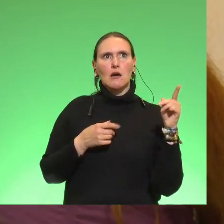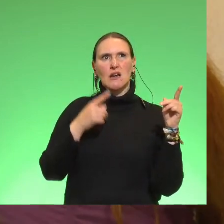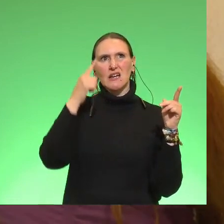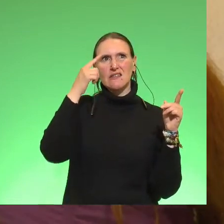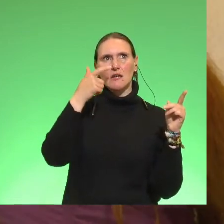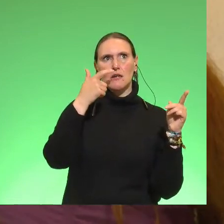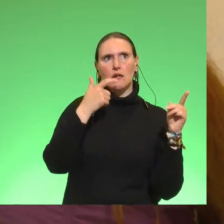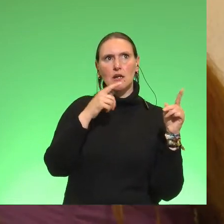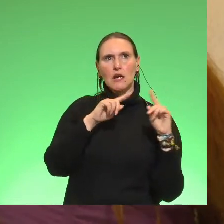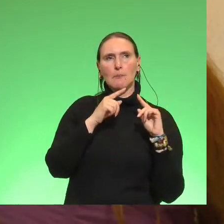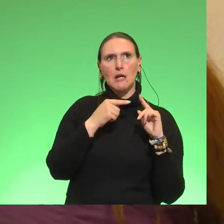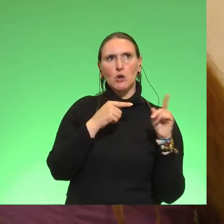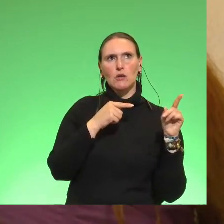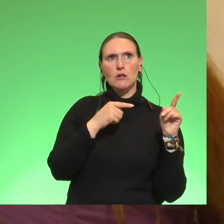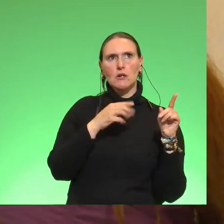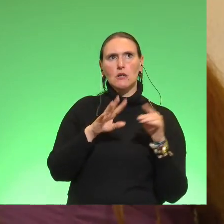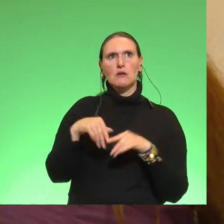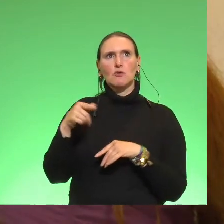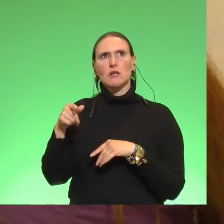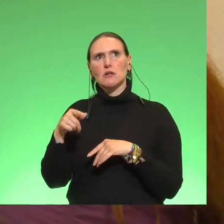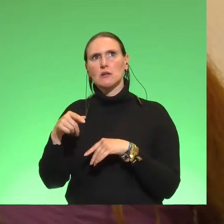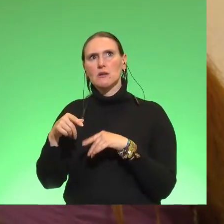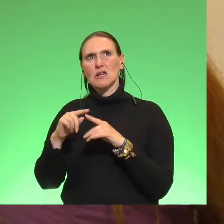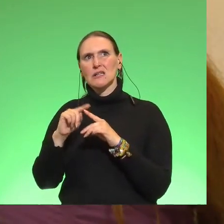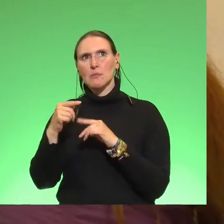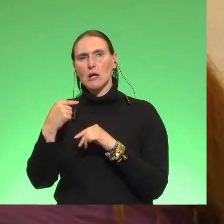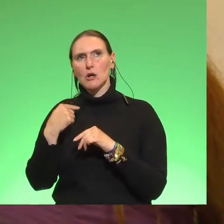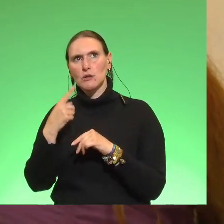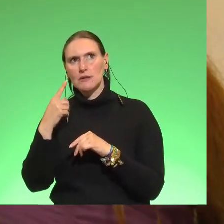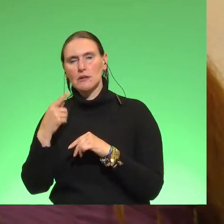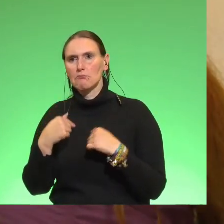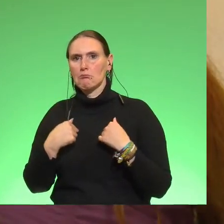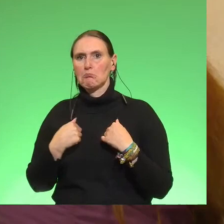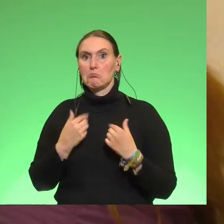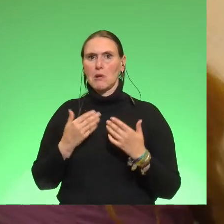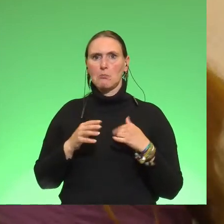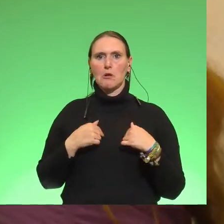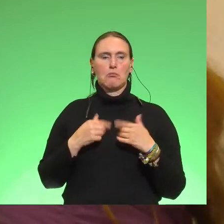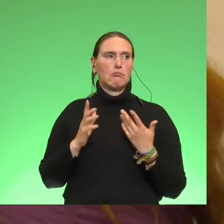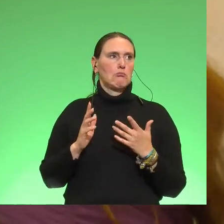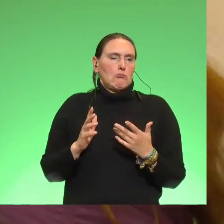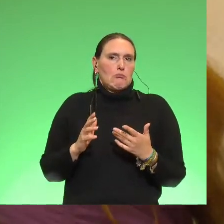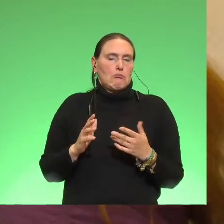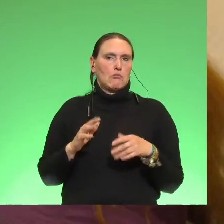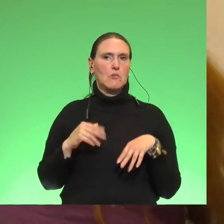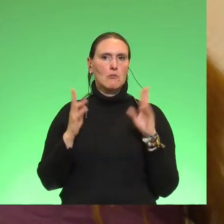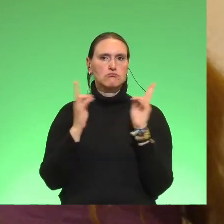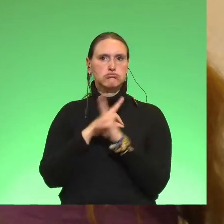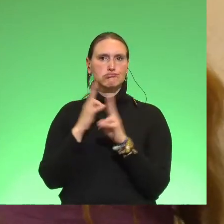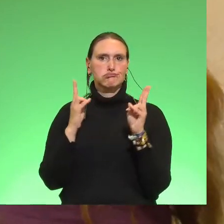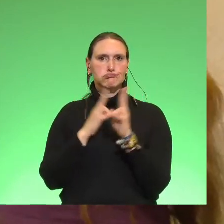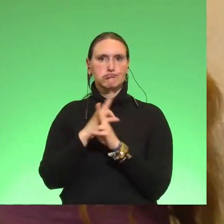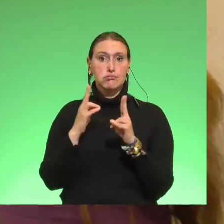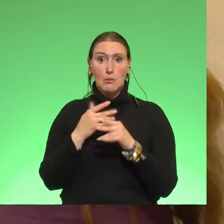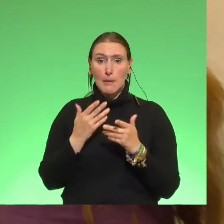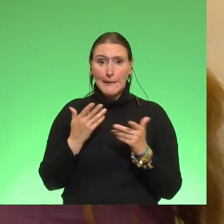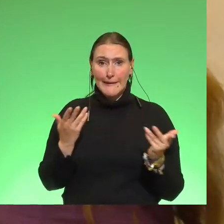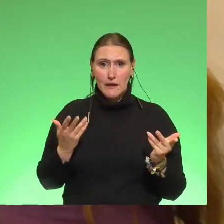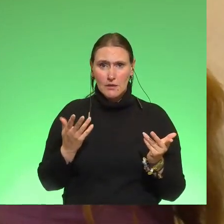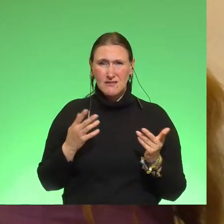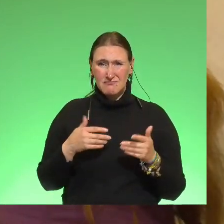care. What does the art world think about it? Maybe we don't care, maybe. That's a possibility, you know, that